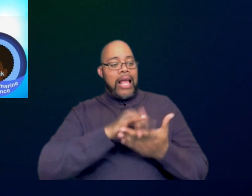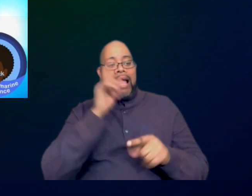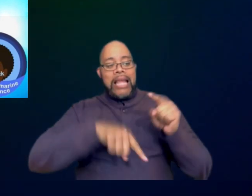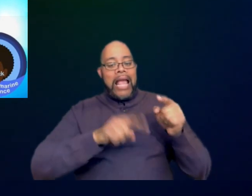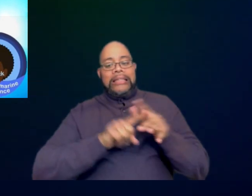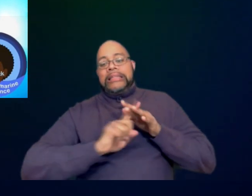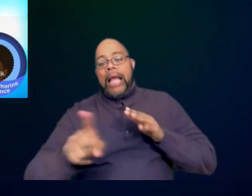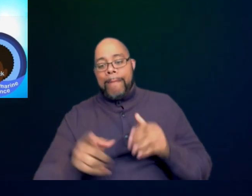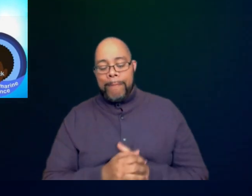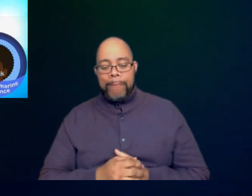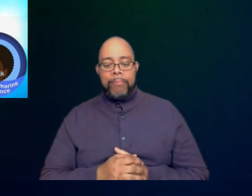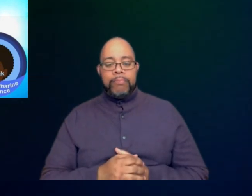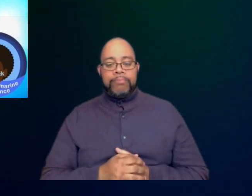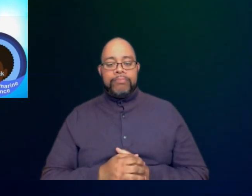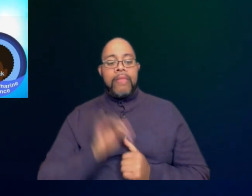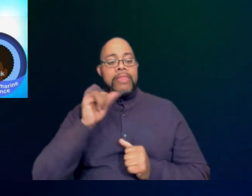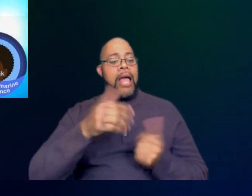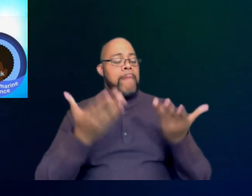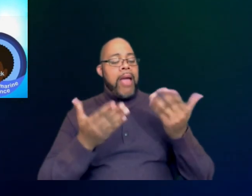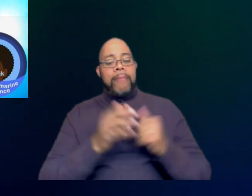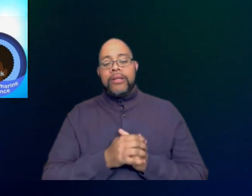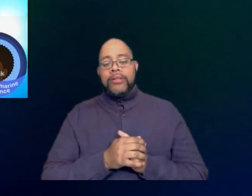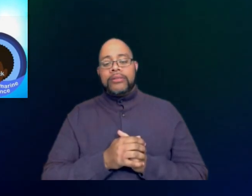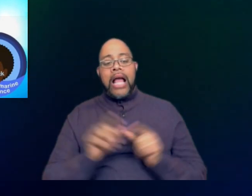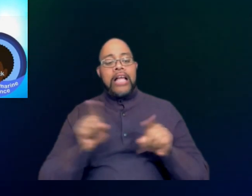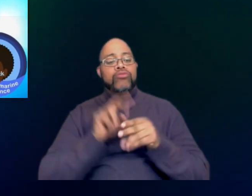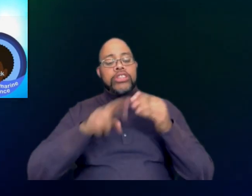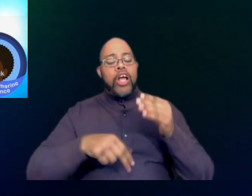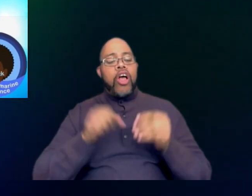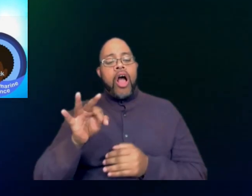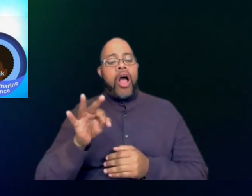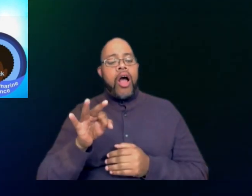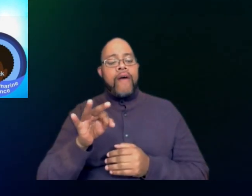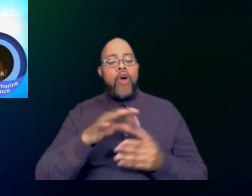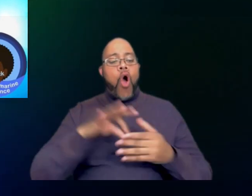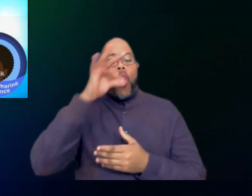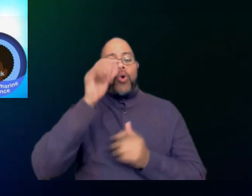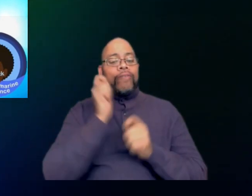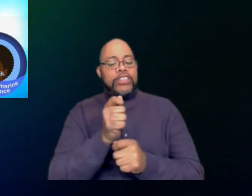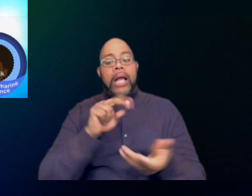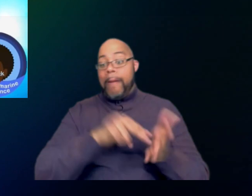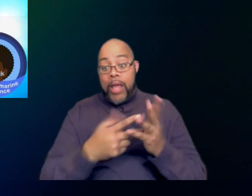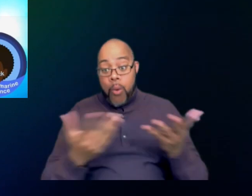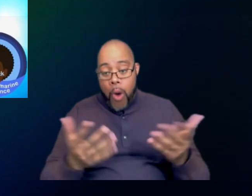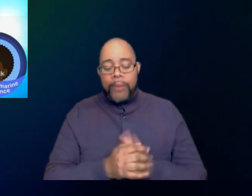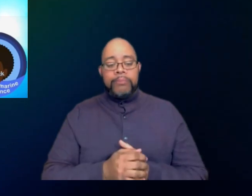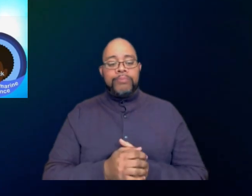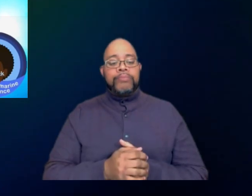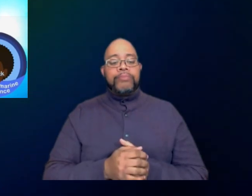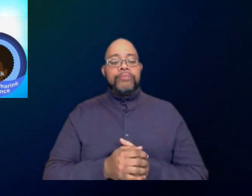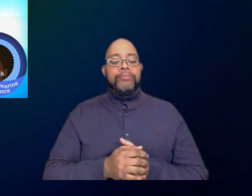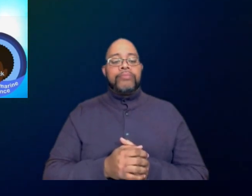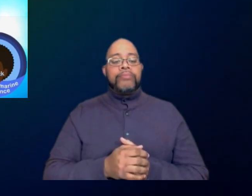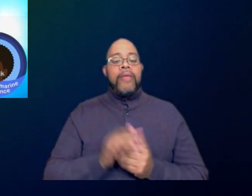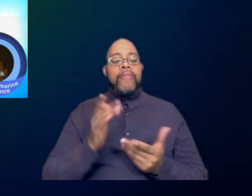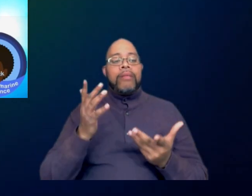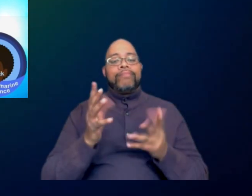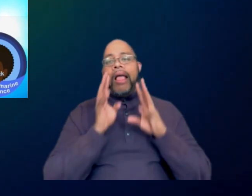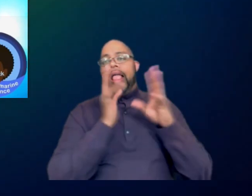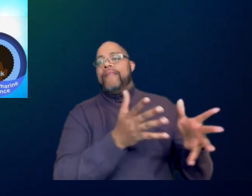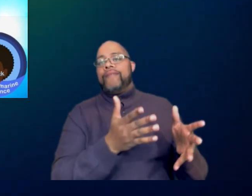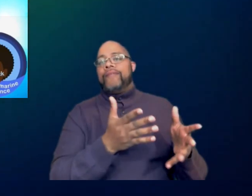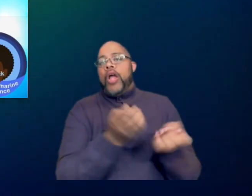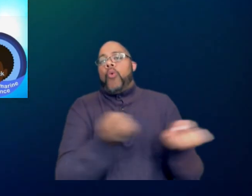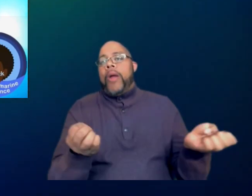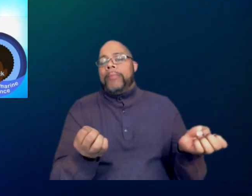debris that they cannot escape. And this could be as a result of ghost fishing, which means that